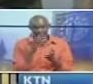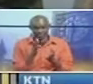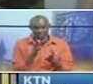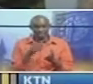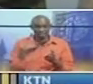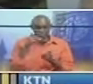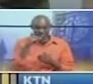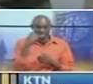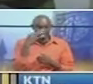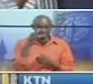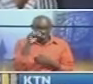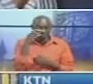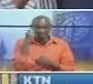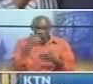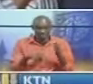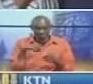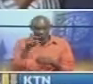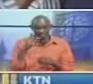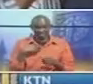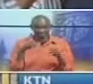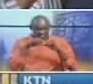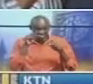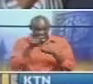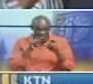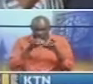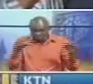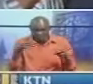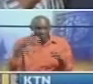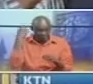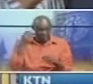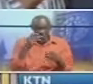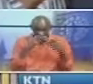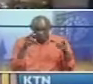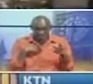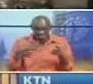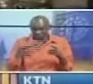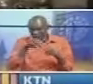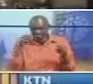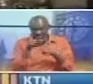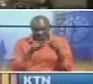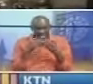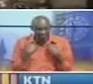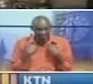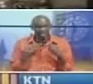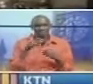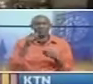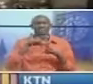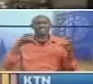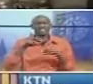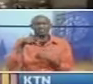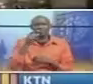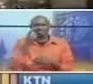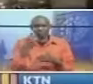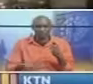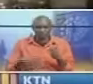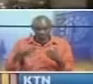is also dismissing claims that there are divisions among security teams in the Westgate response and says investigators combing through